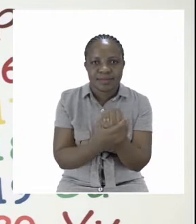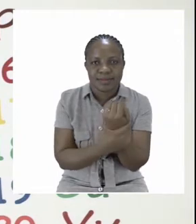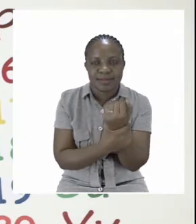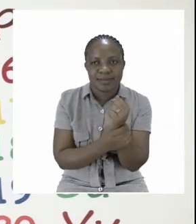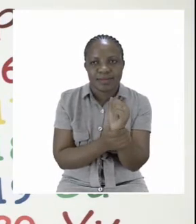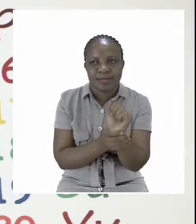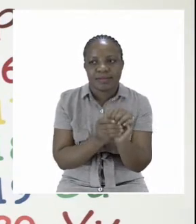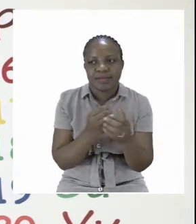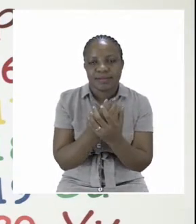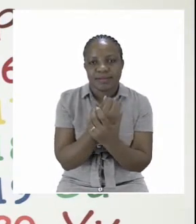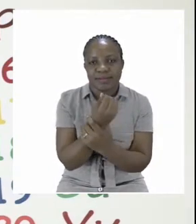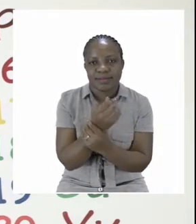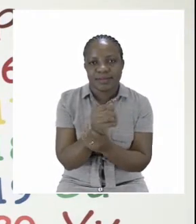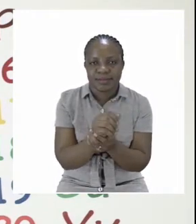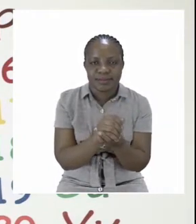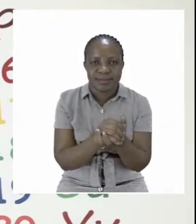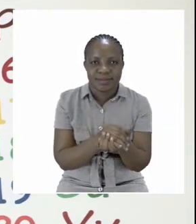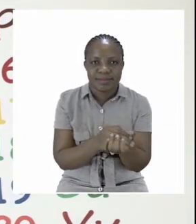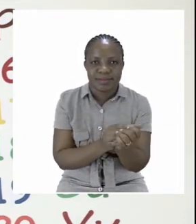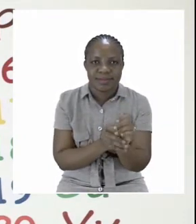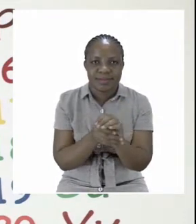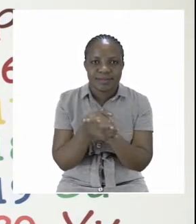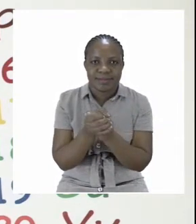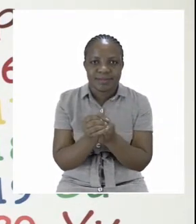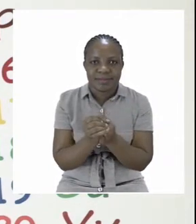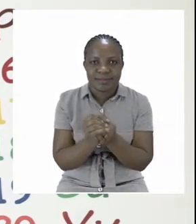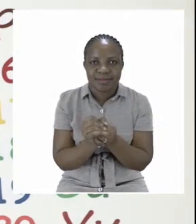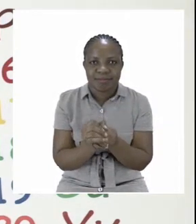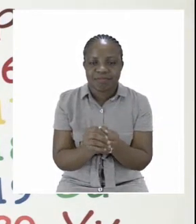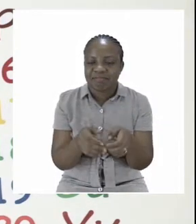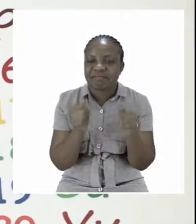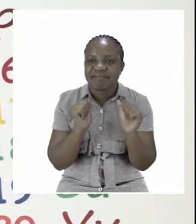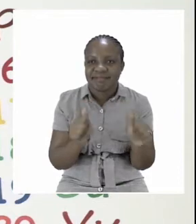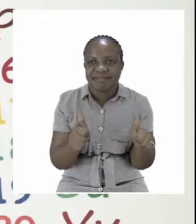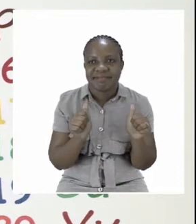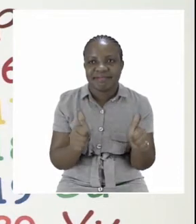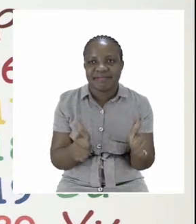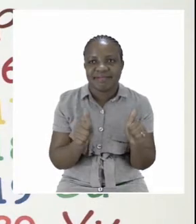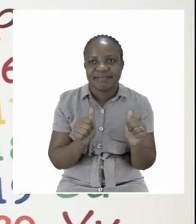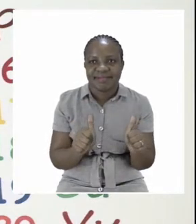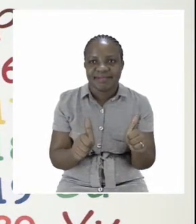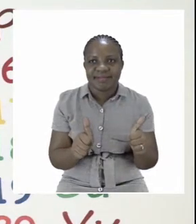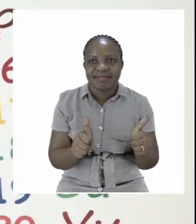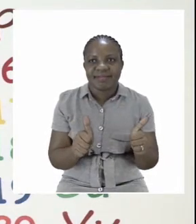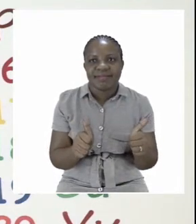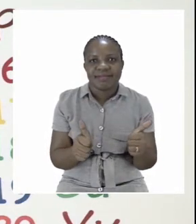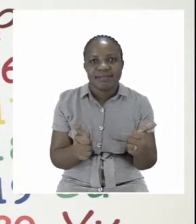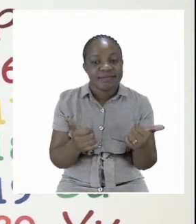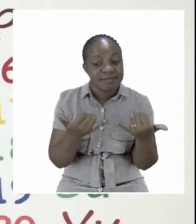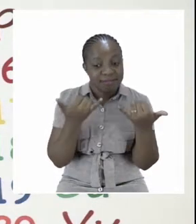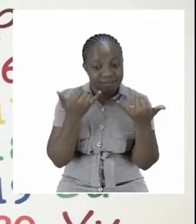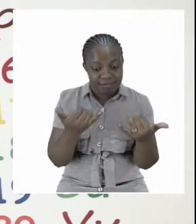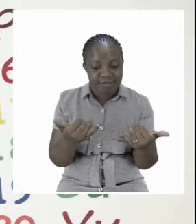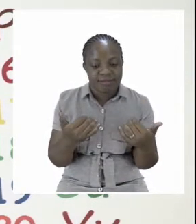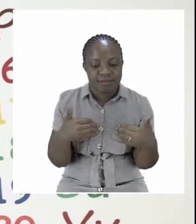and on our wrists. Well done! Now you are ready to start